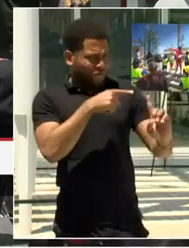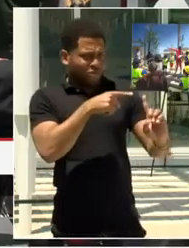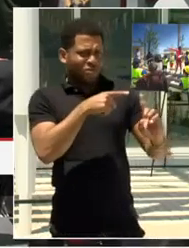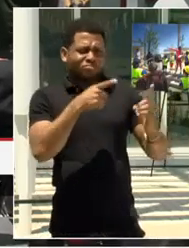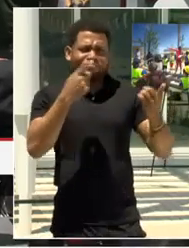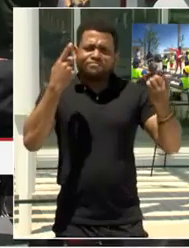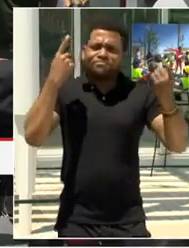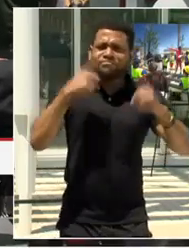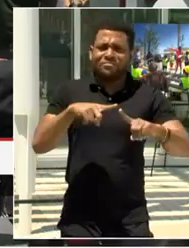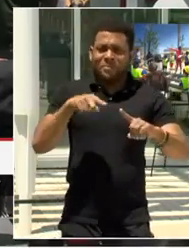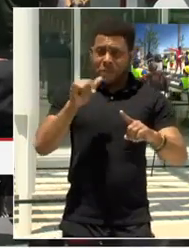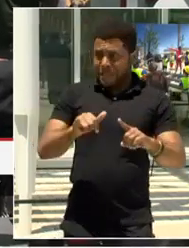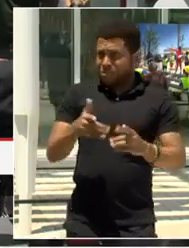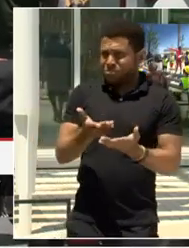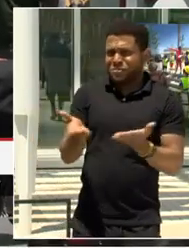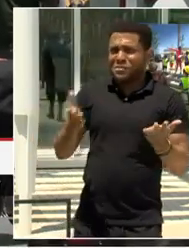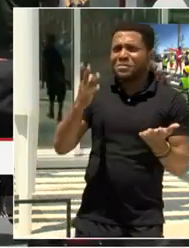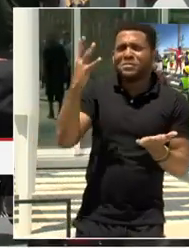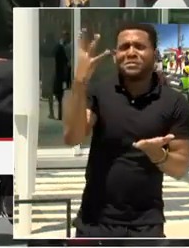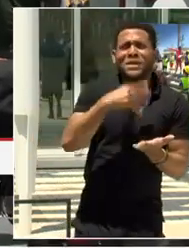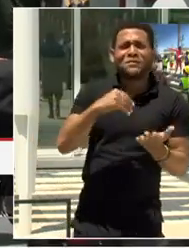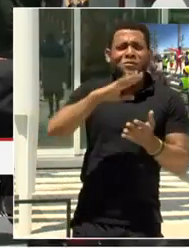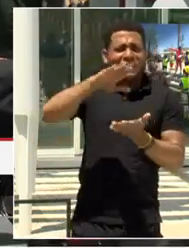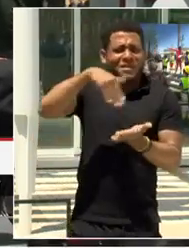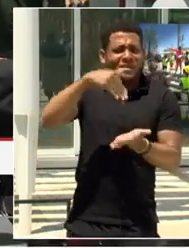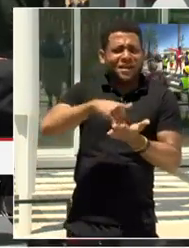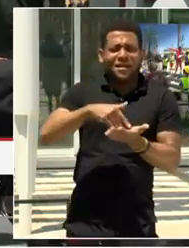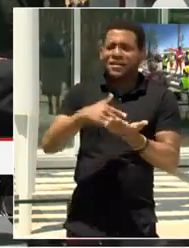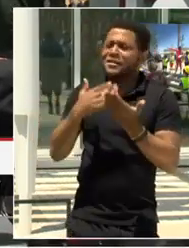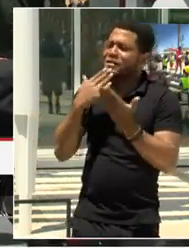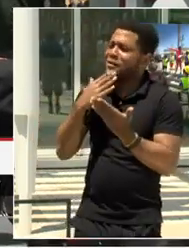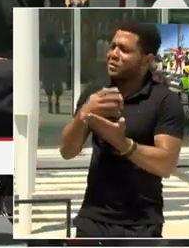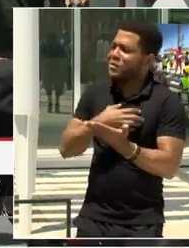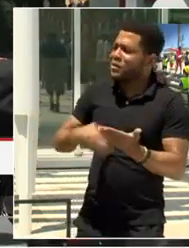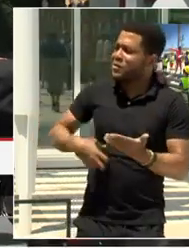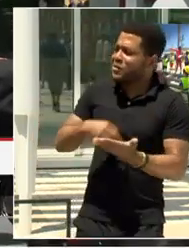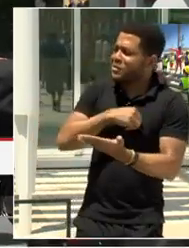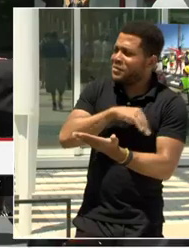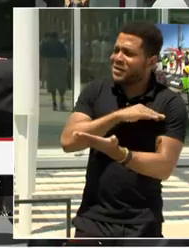beautiful recreation center across the finish line. So let's give it up for her one more time.